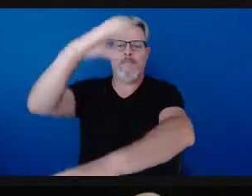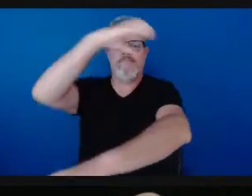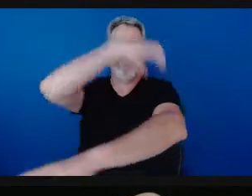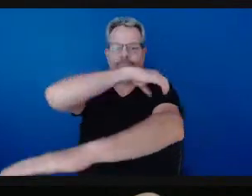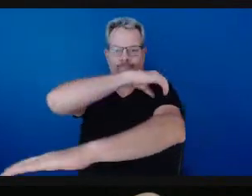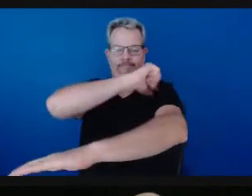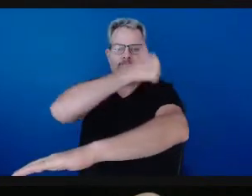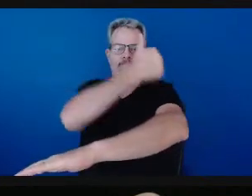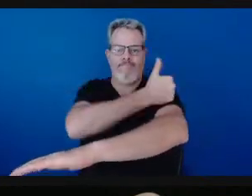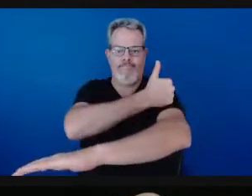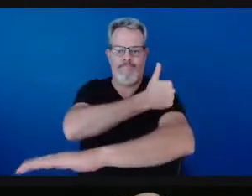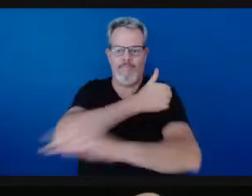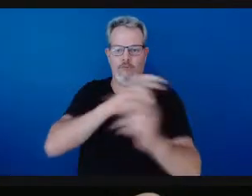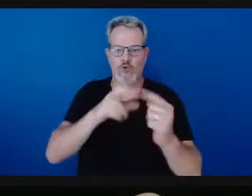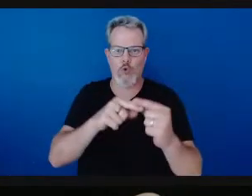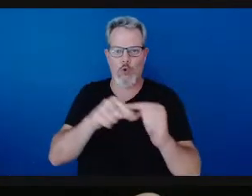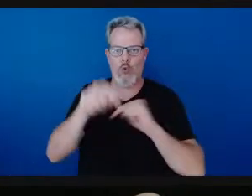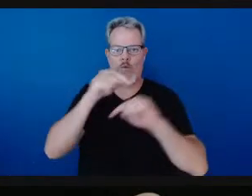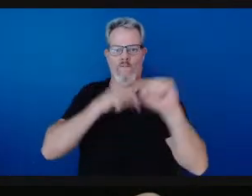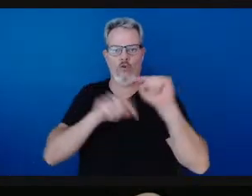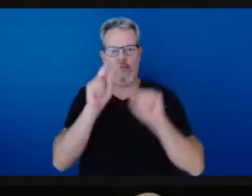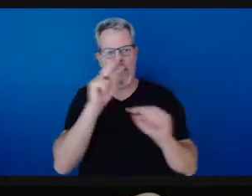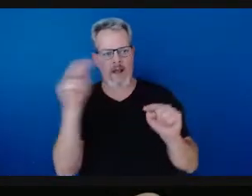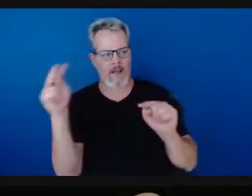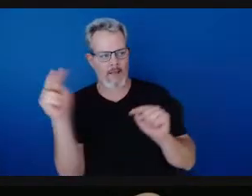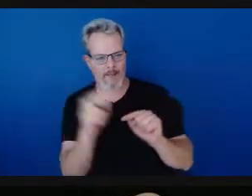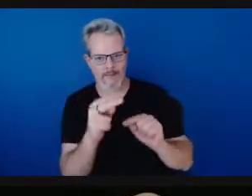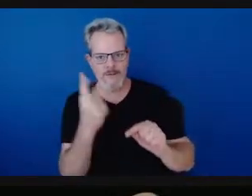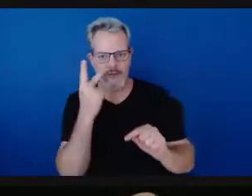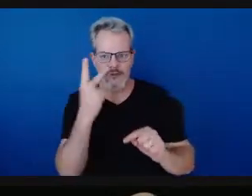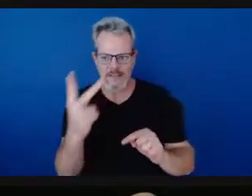now. So there is the wall of our block.